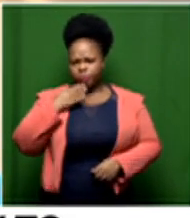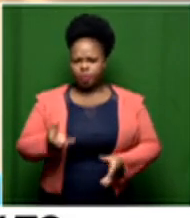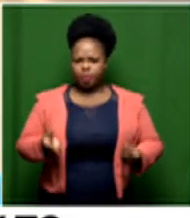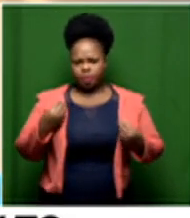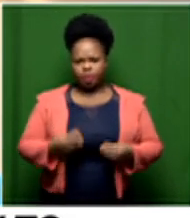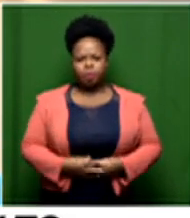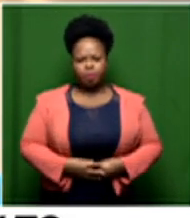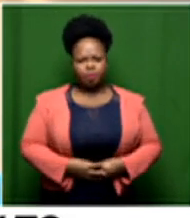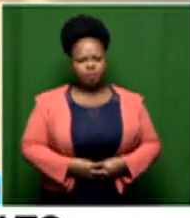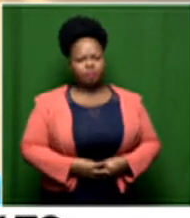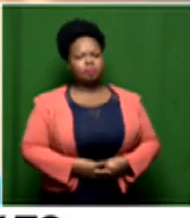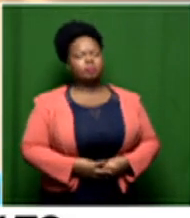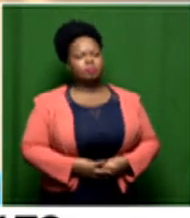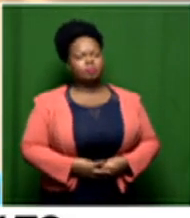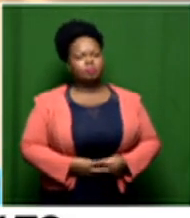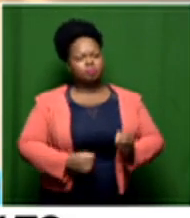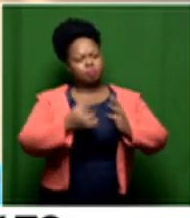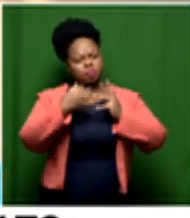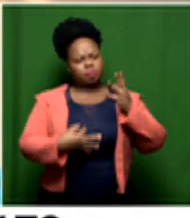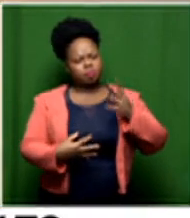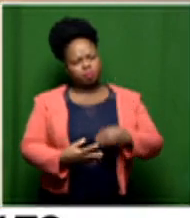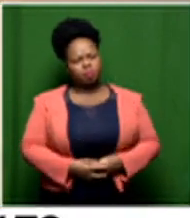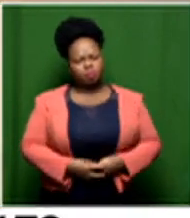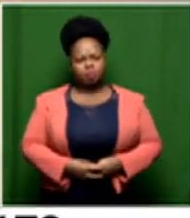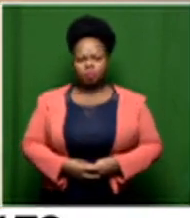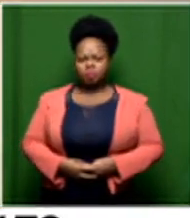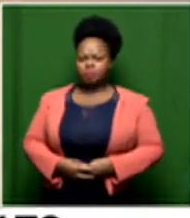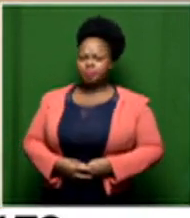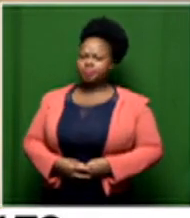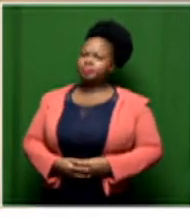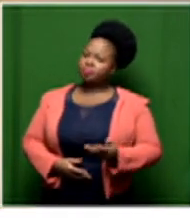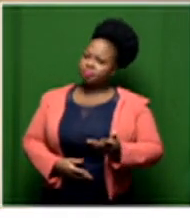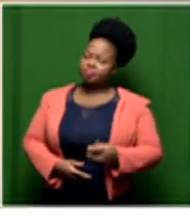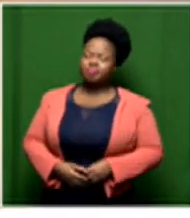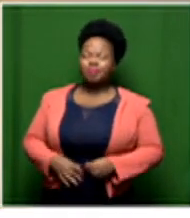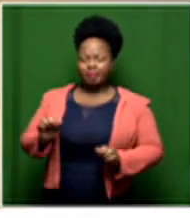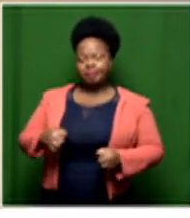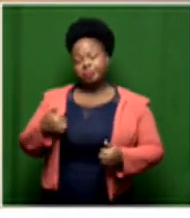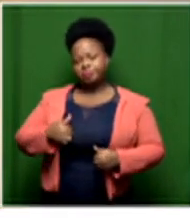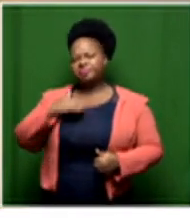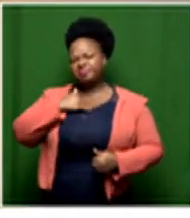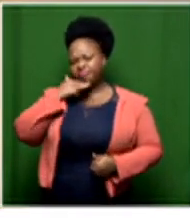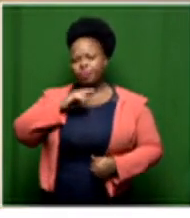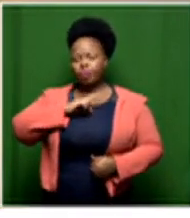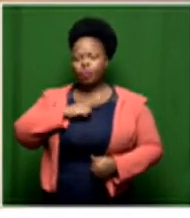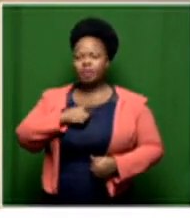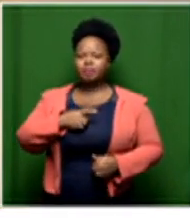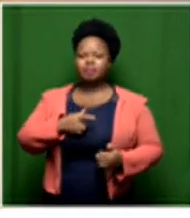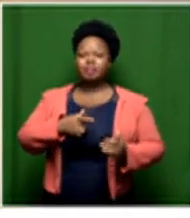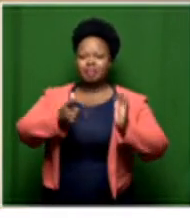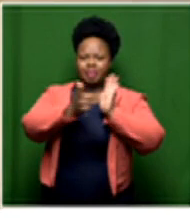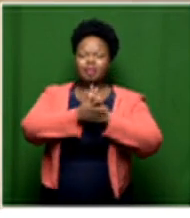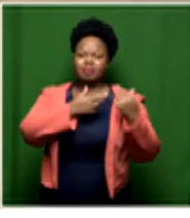of a list out at the moment. Well, kind of is not good enough. It needs to be. There's a legal duty to